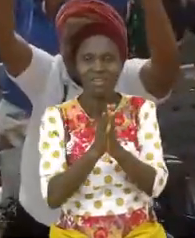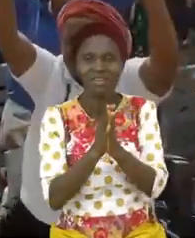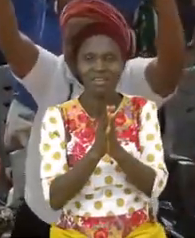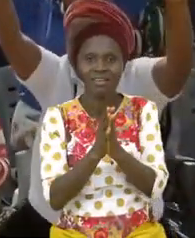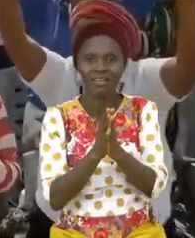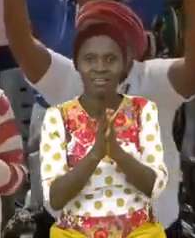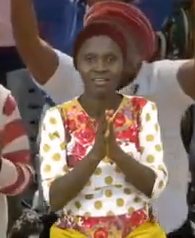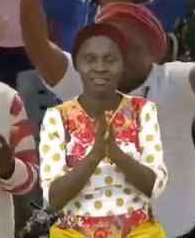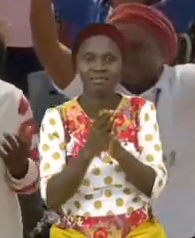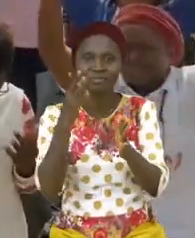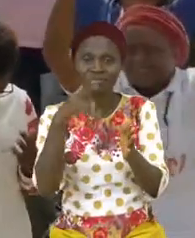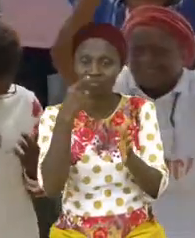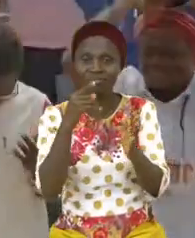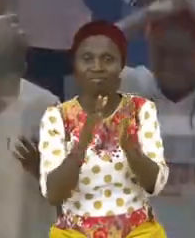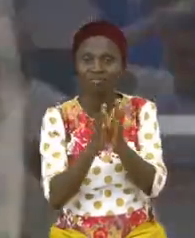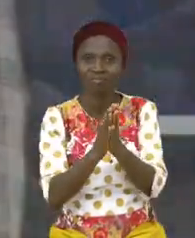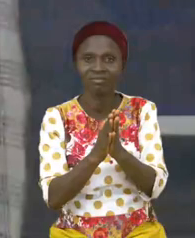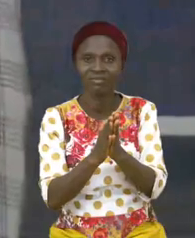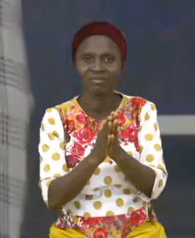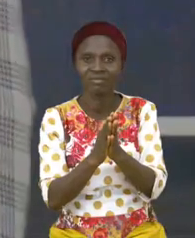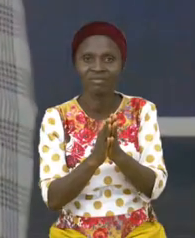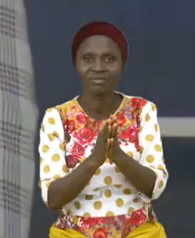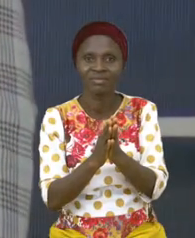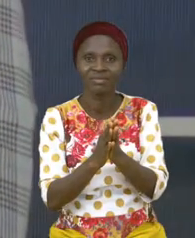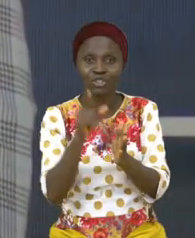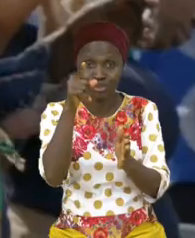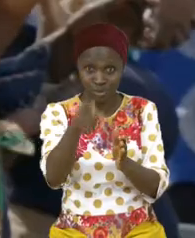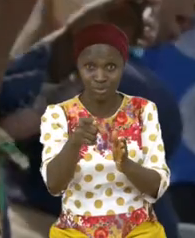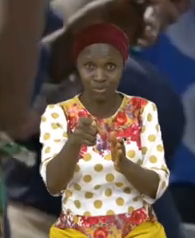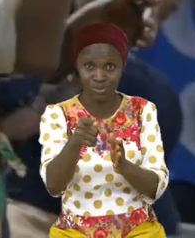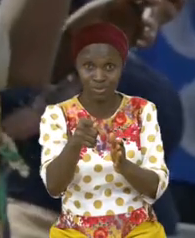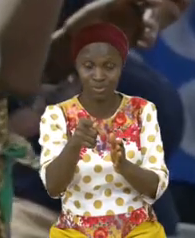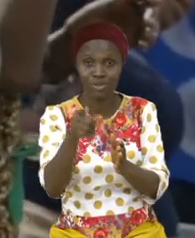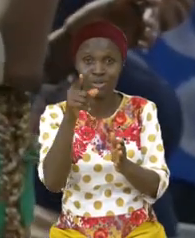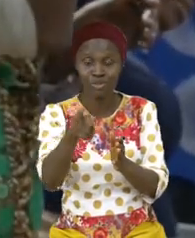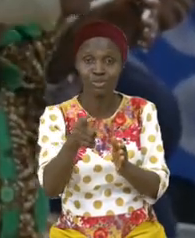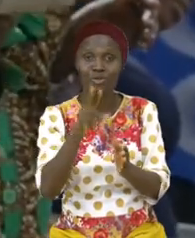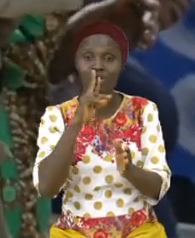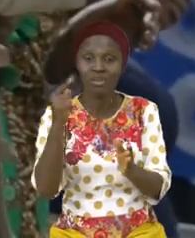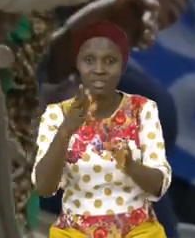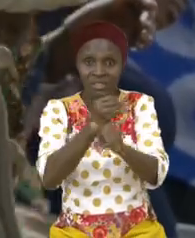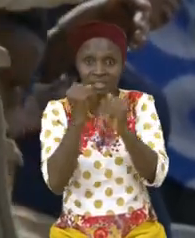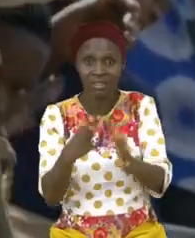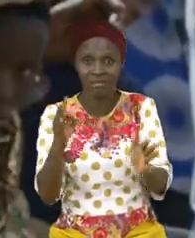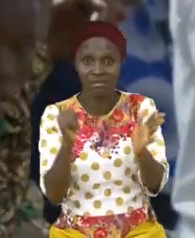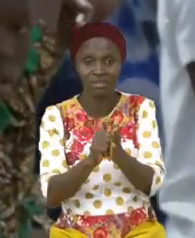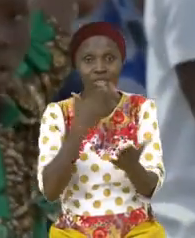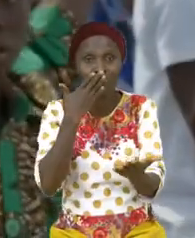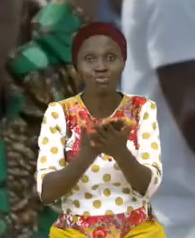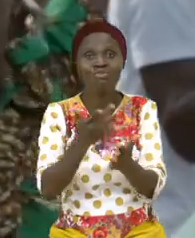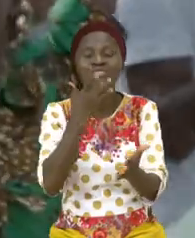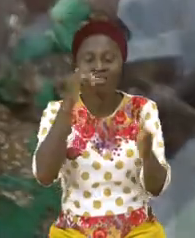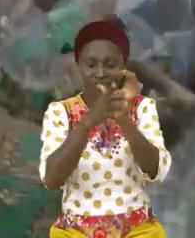They say good luck. If there's good luck for anybody, you are the partaker of that good luck.